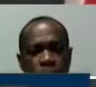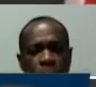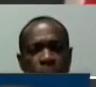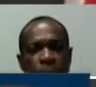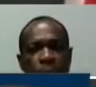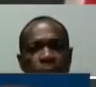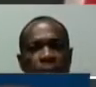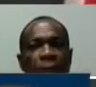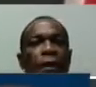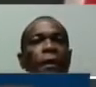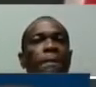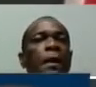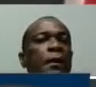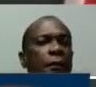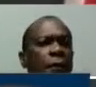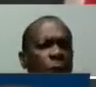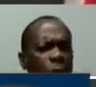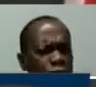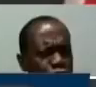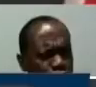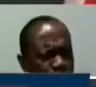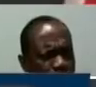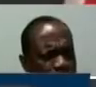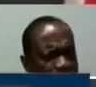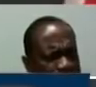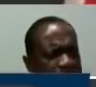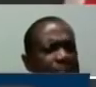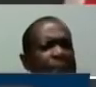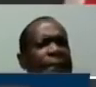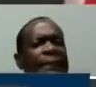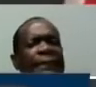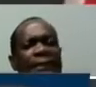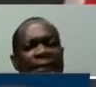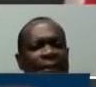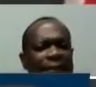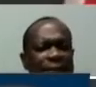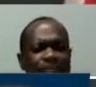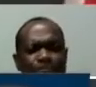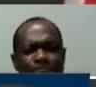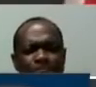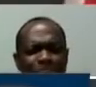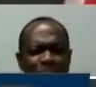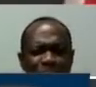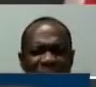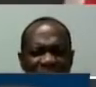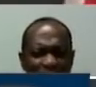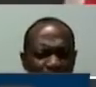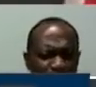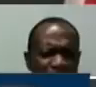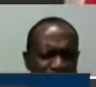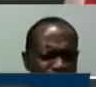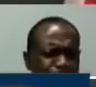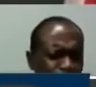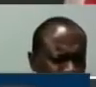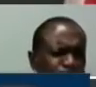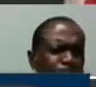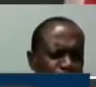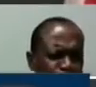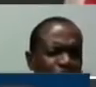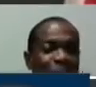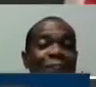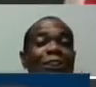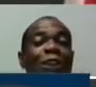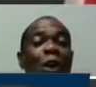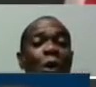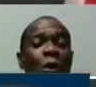But we will try to make it as palatable as possible. So, the following effects will